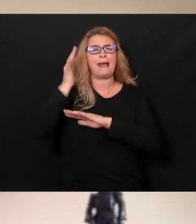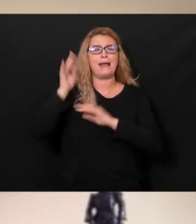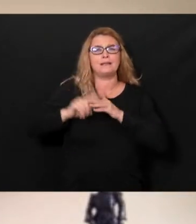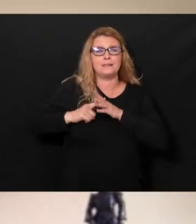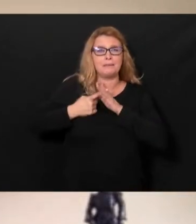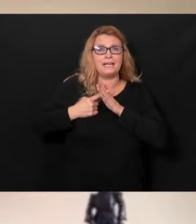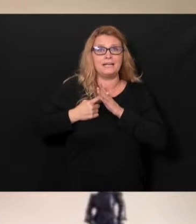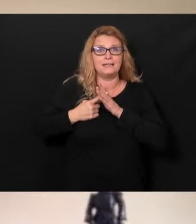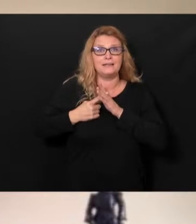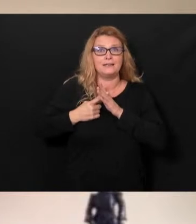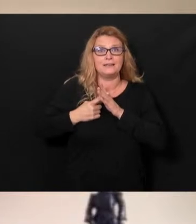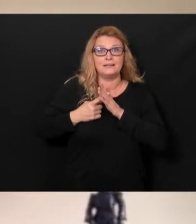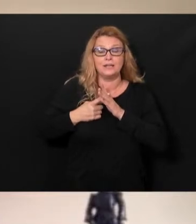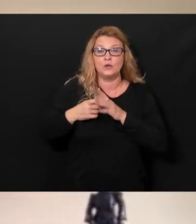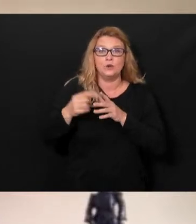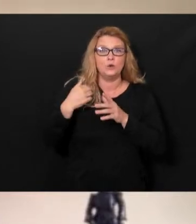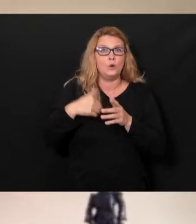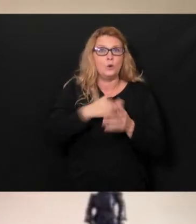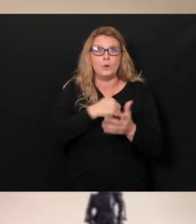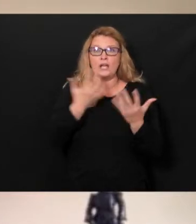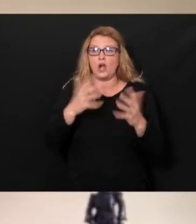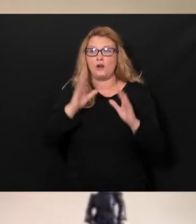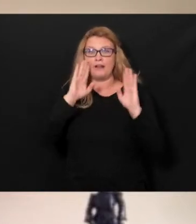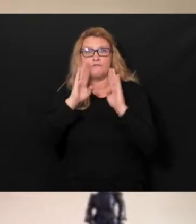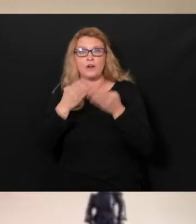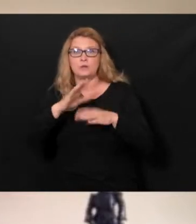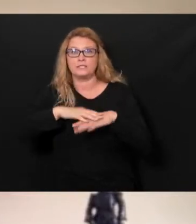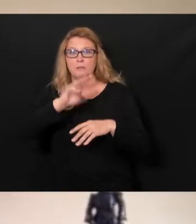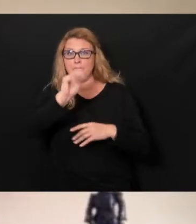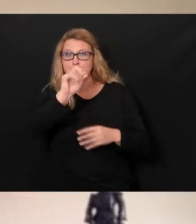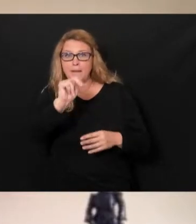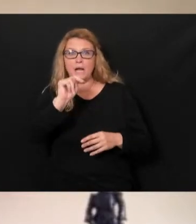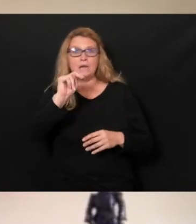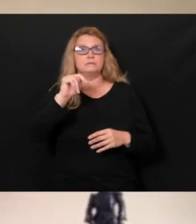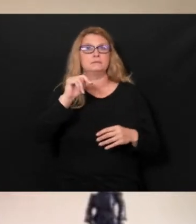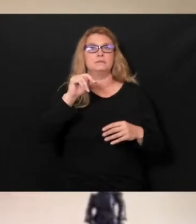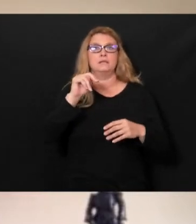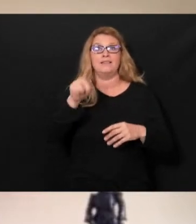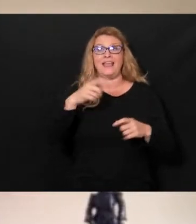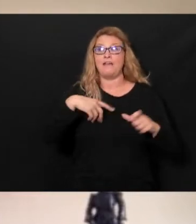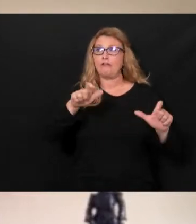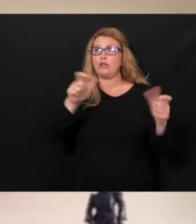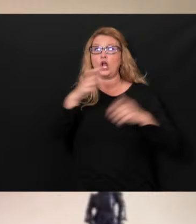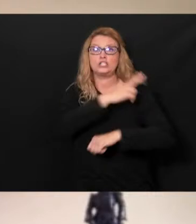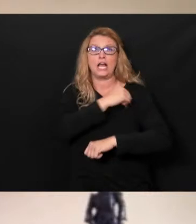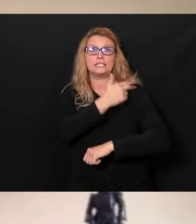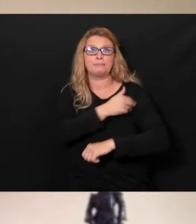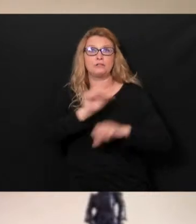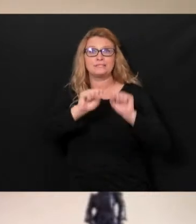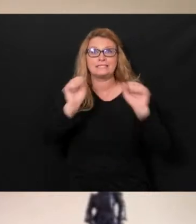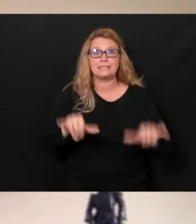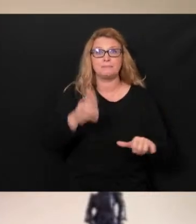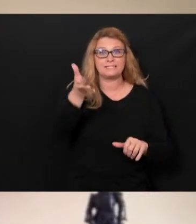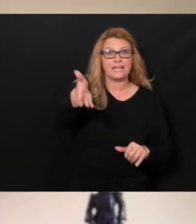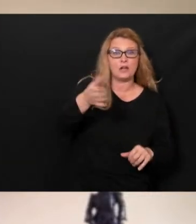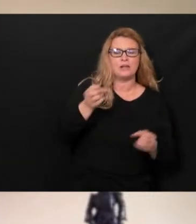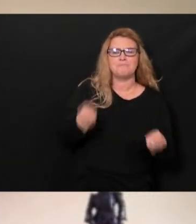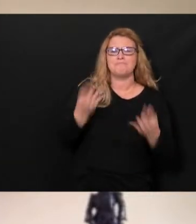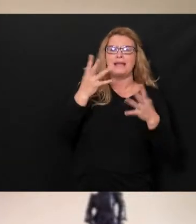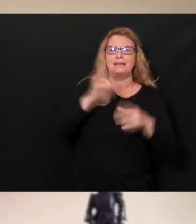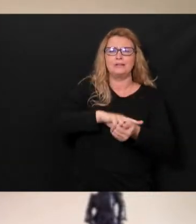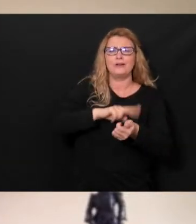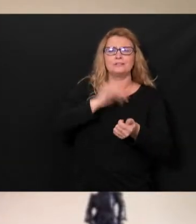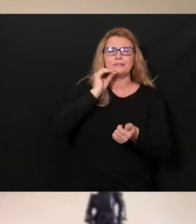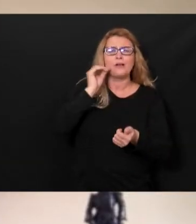population centers like Mon County, Kanawha County, that had large hospital systems, a number of nursing homes and